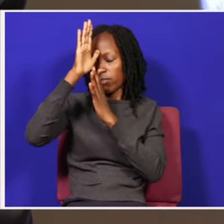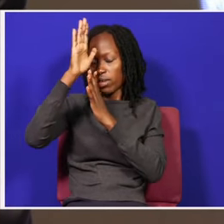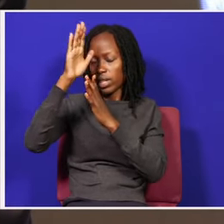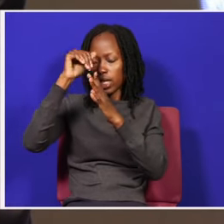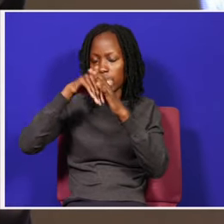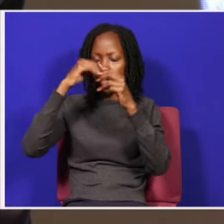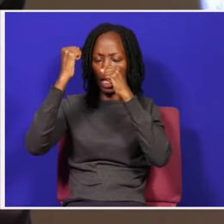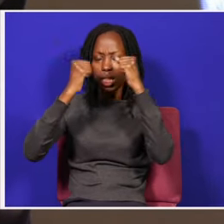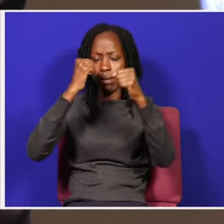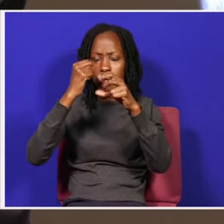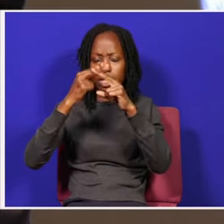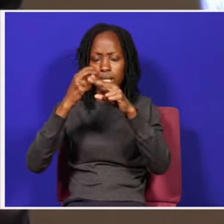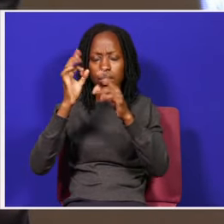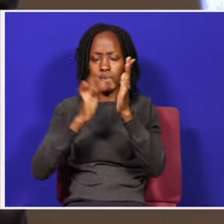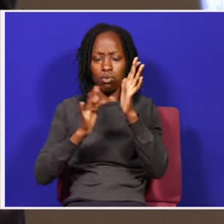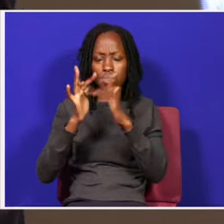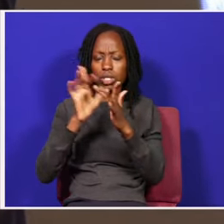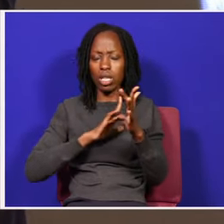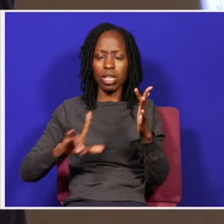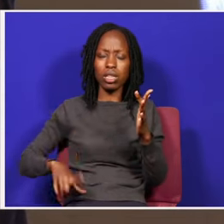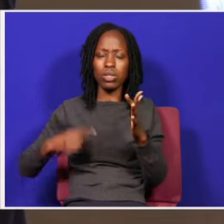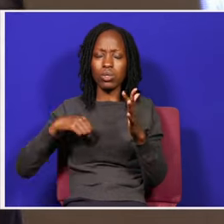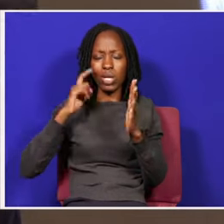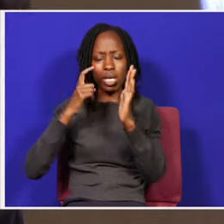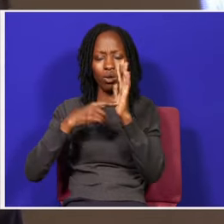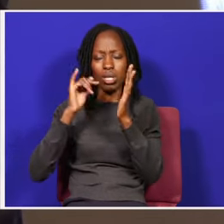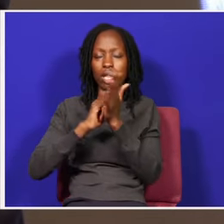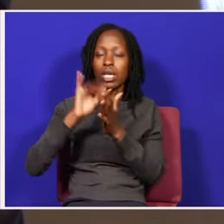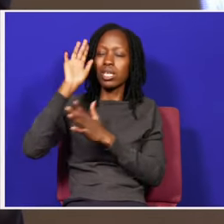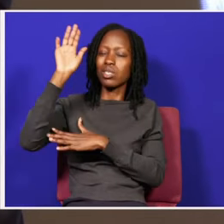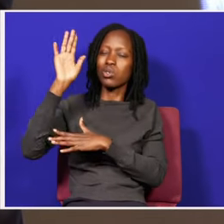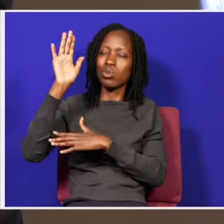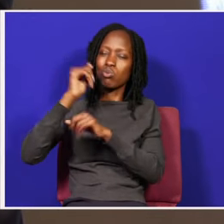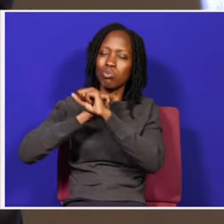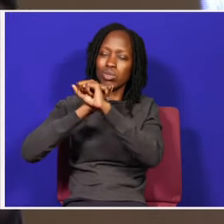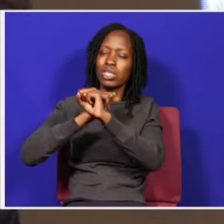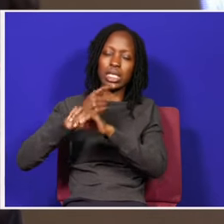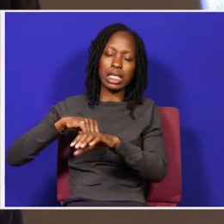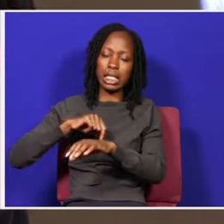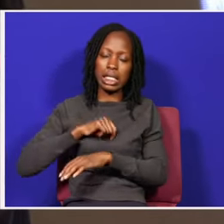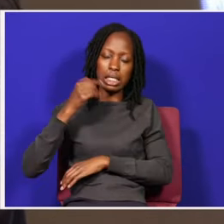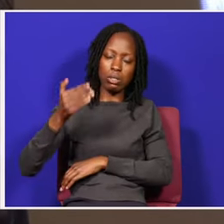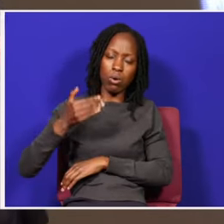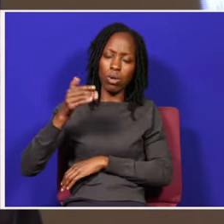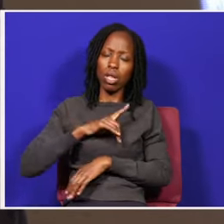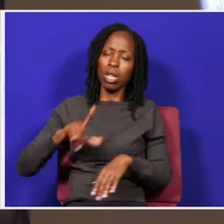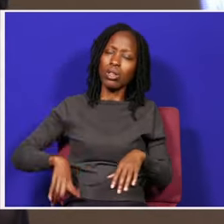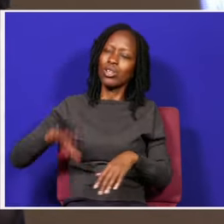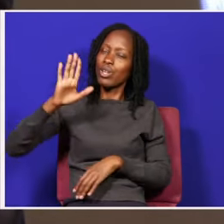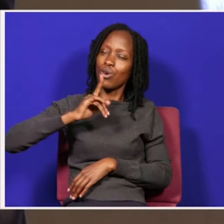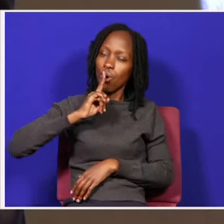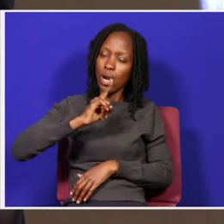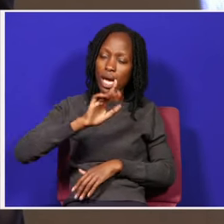name of Jesus, we recognize that you're the one who watches over us. You're the one who orders our